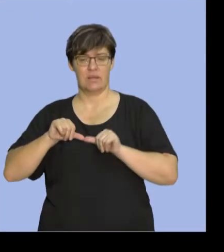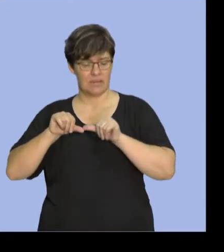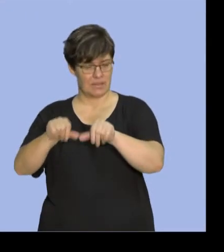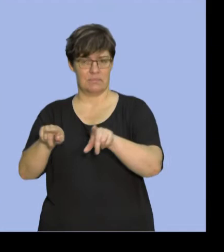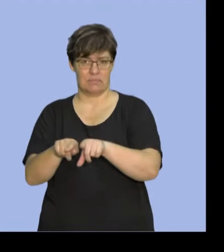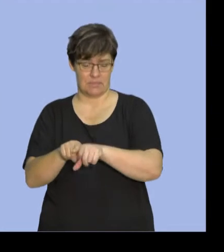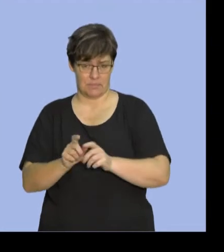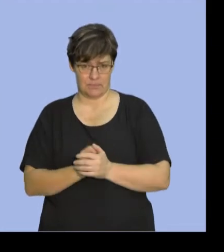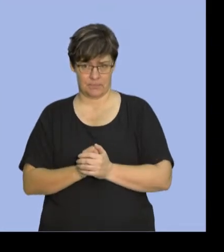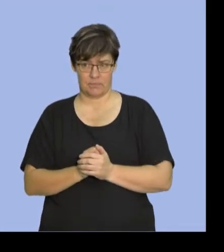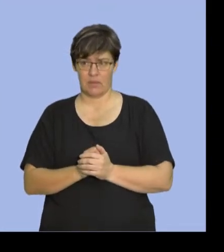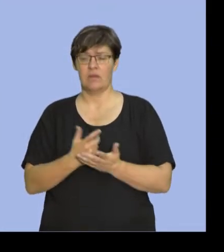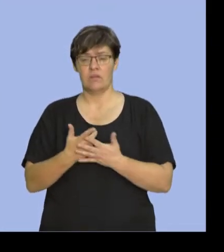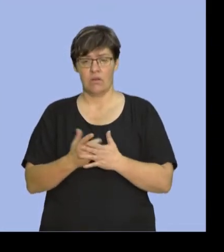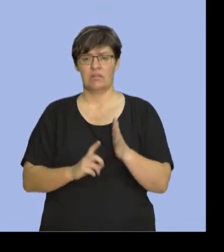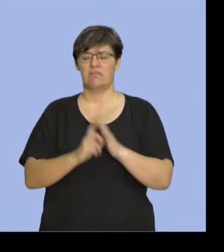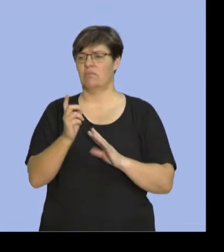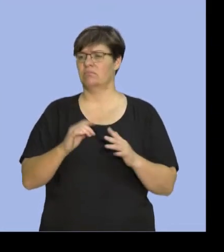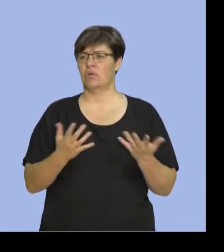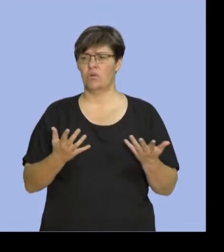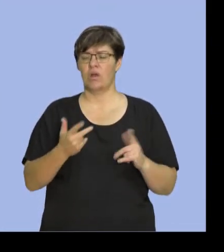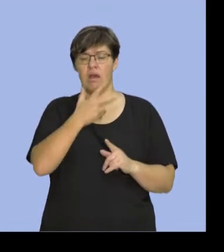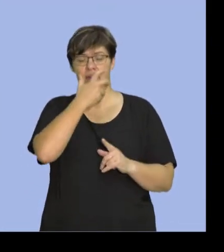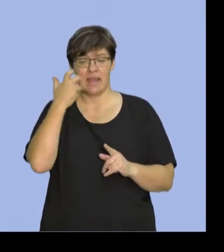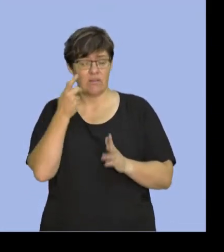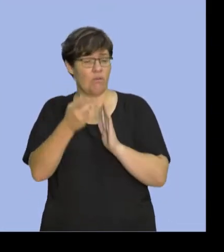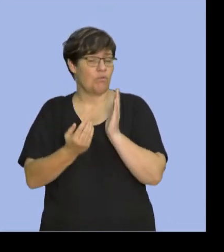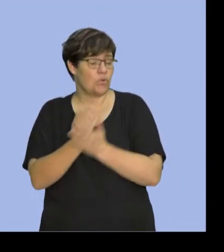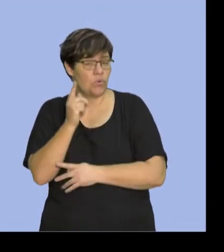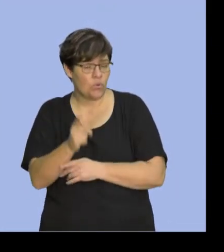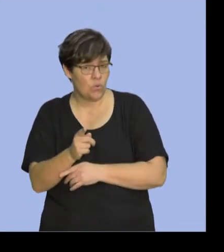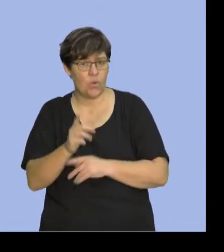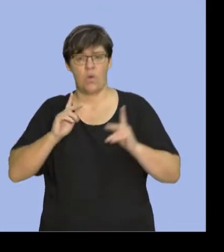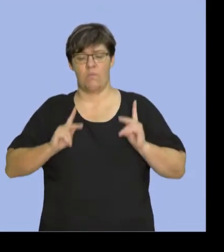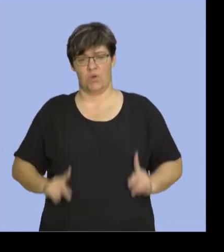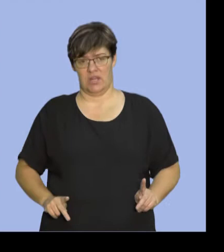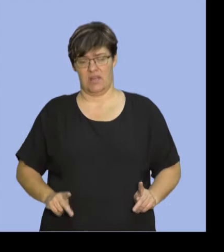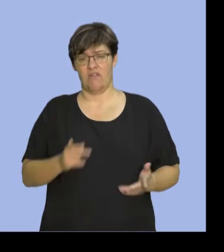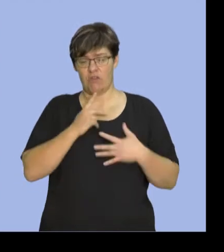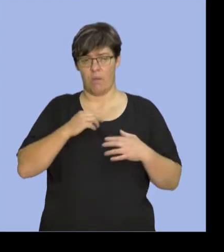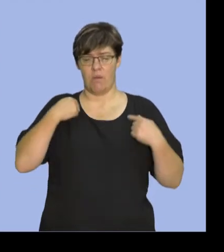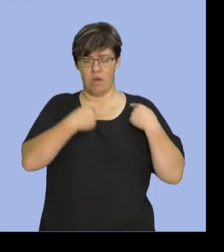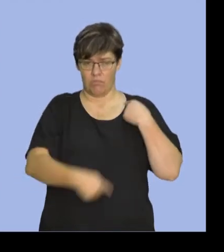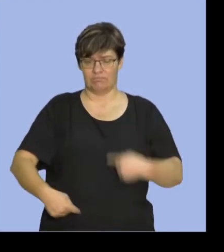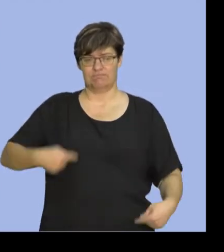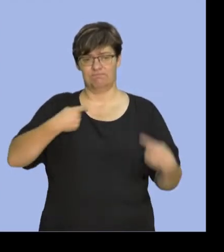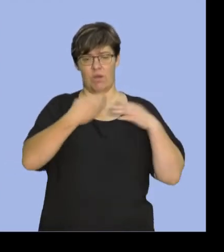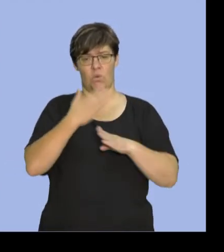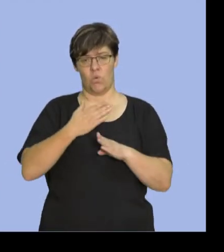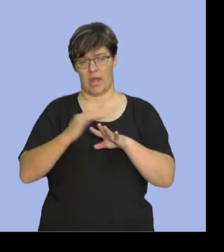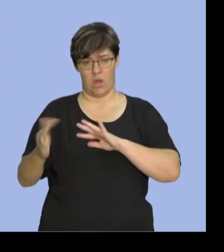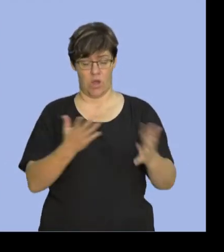they develop most of their heat mainly through the body from metabolism. So again, the processes that